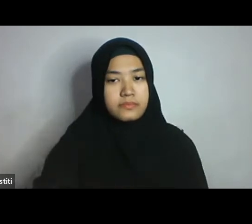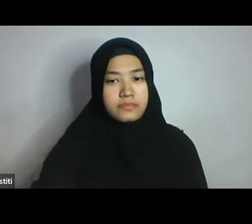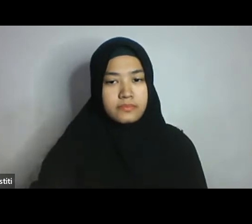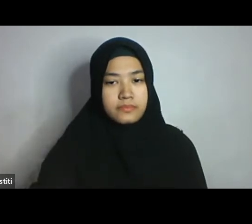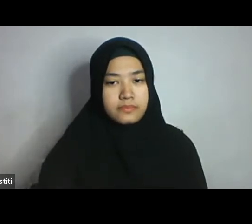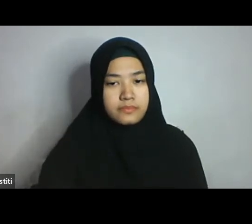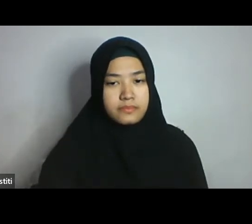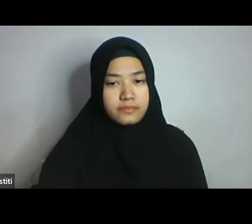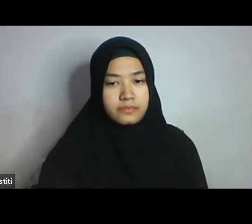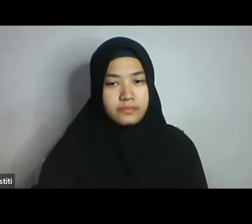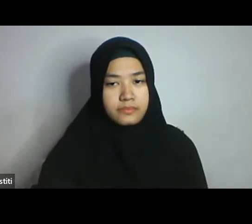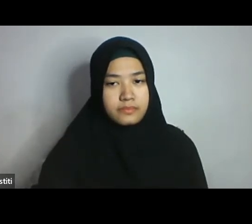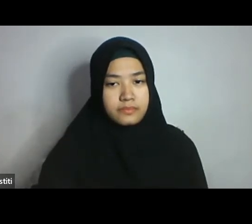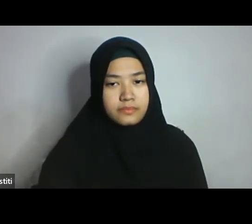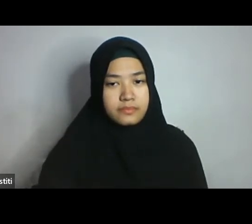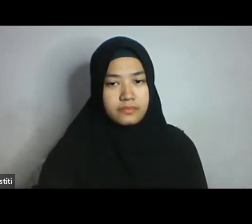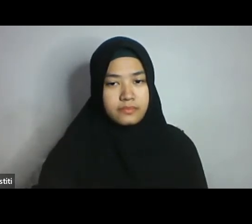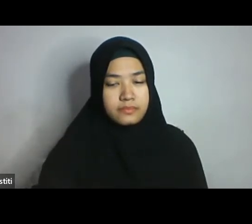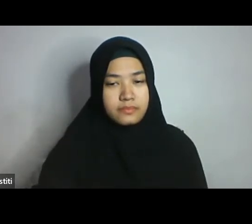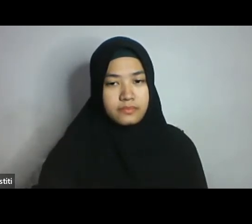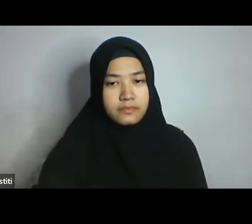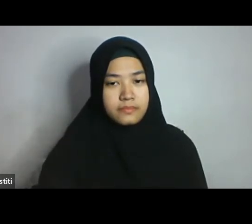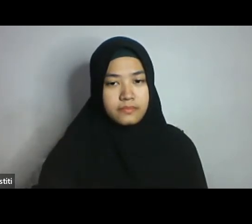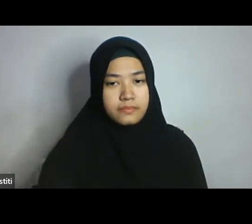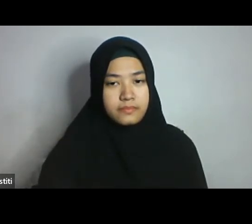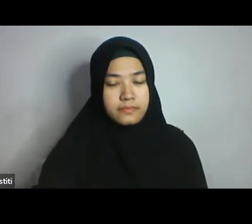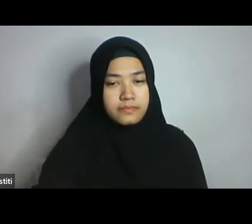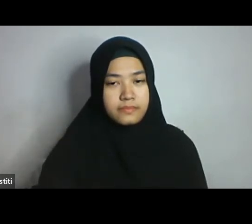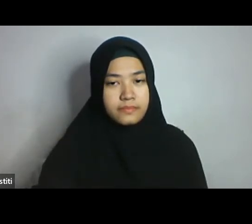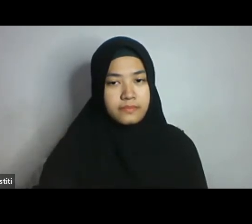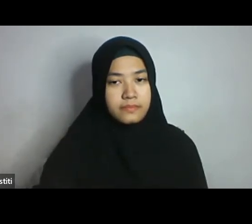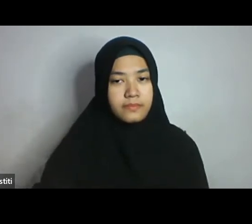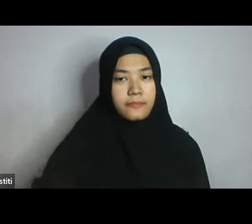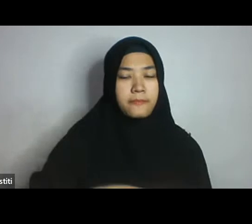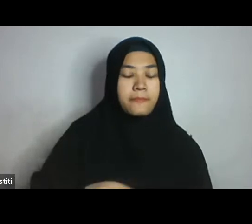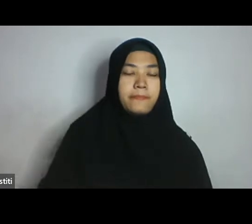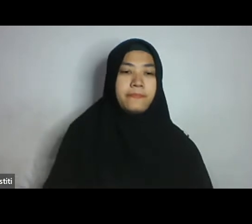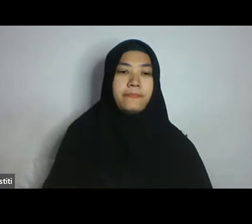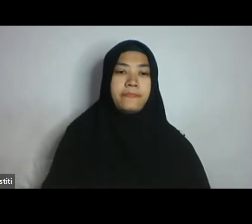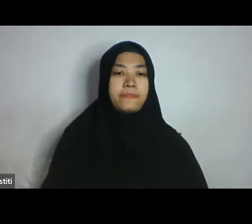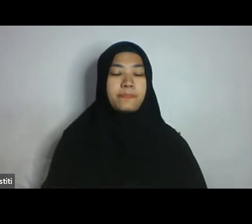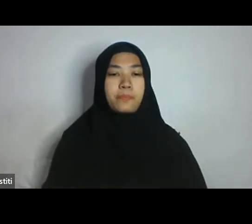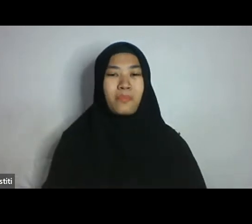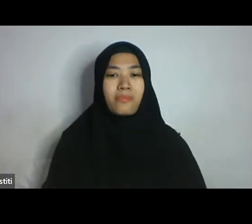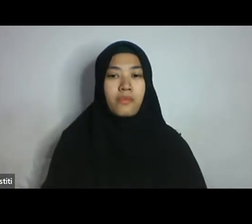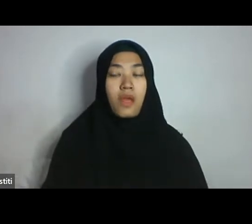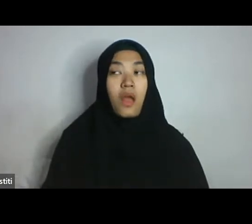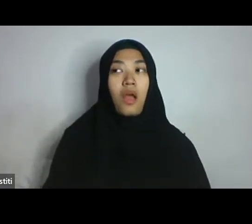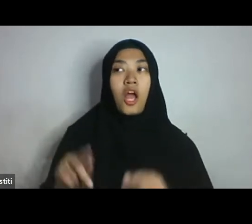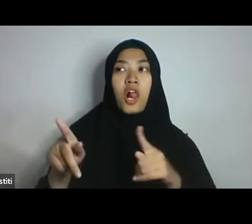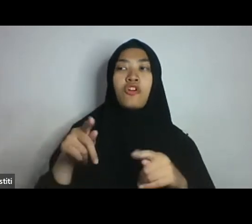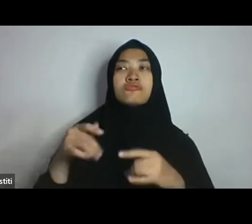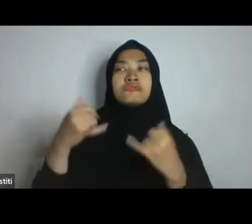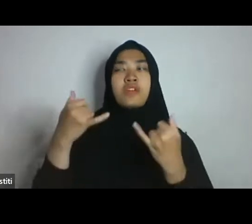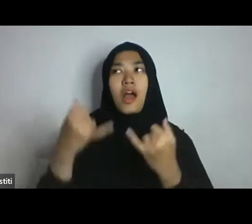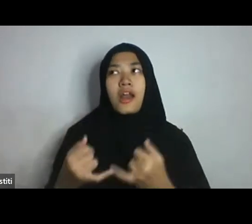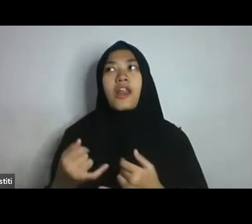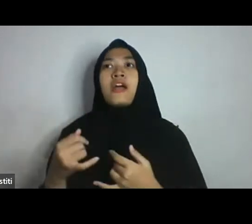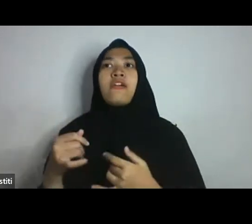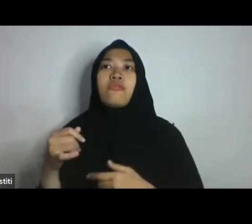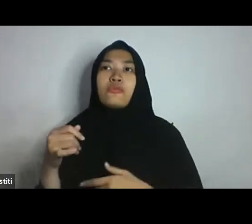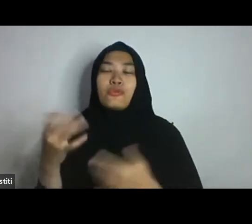middle class, if you're relatively wealthy, you can afford seeing a psychiatrist or psychologist in private